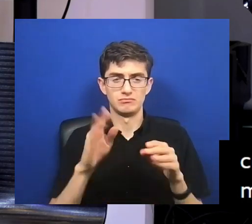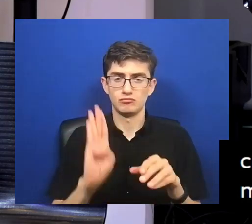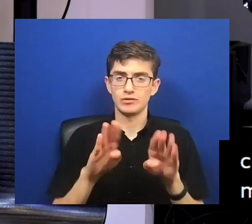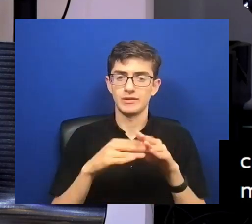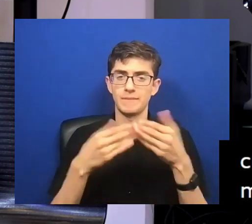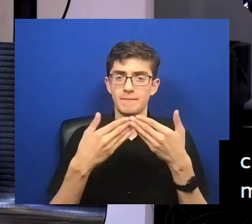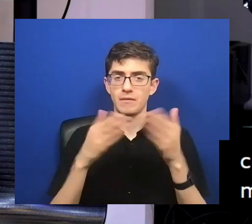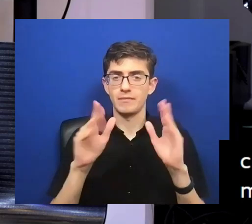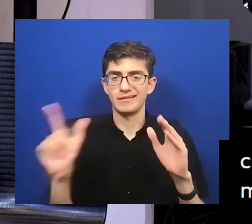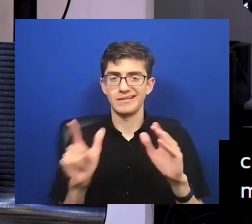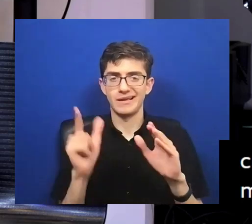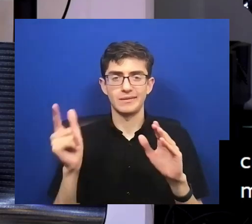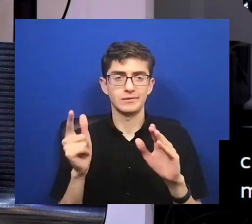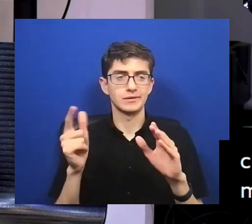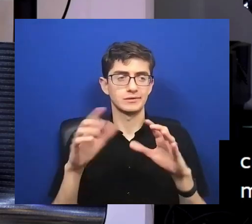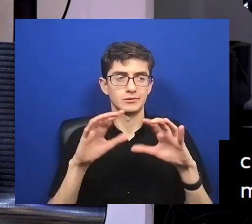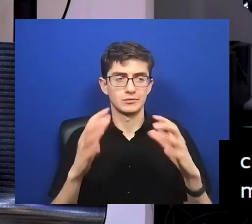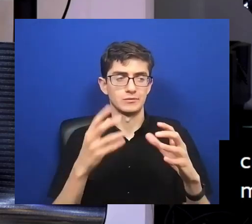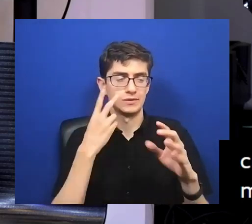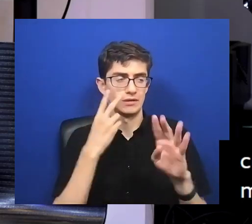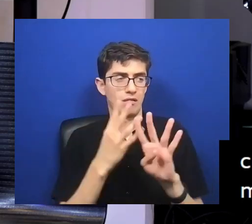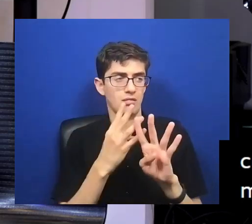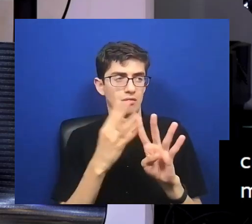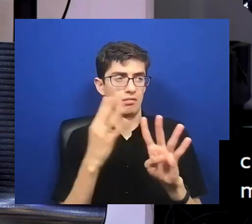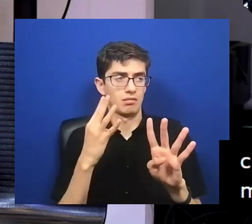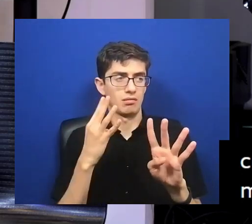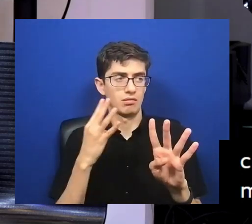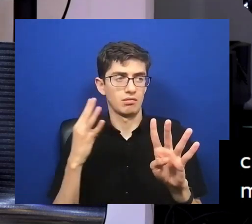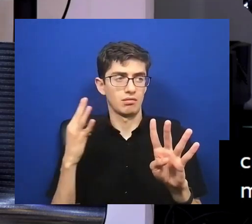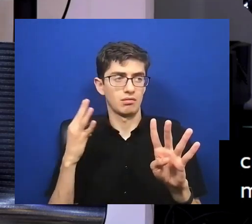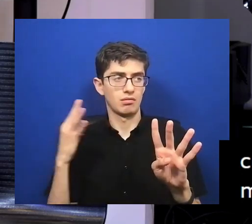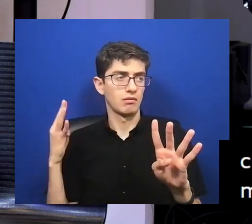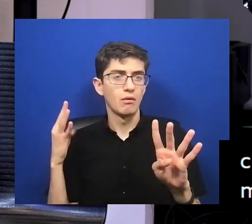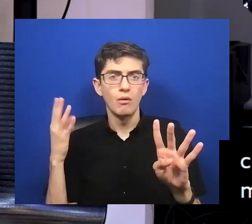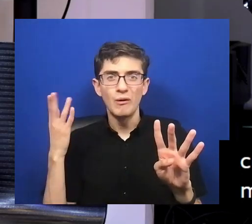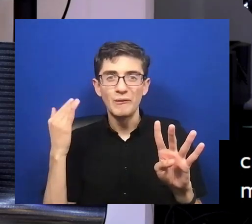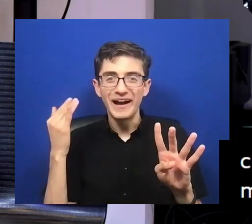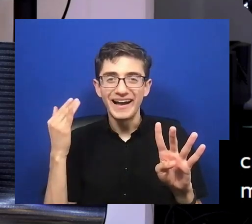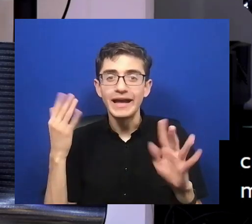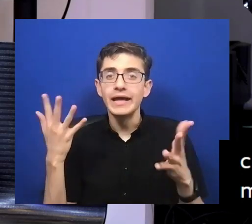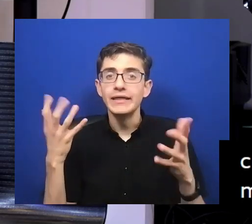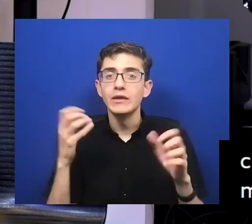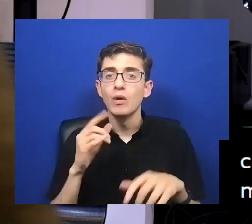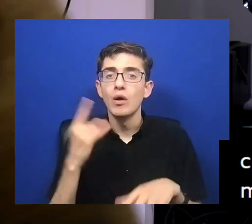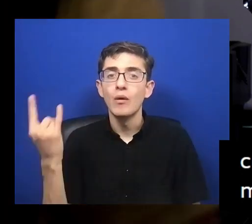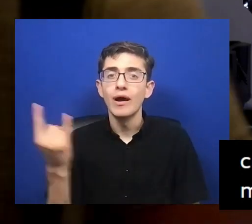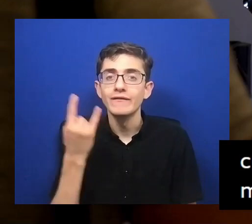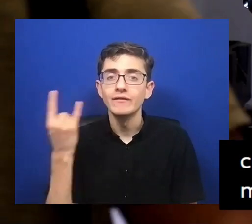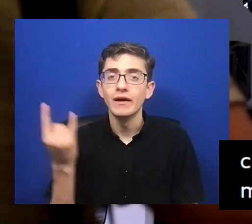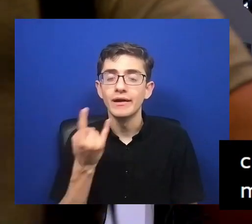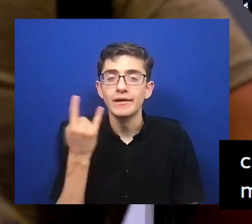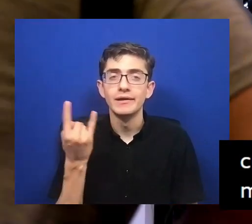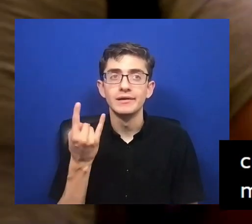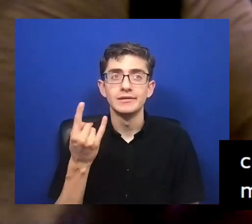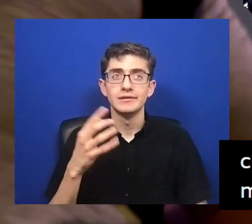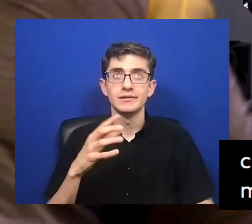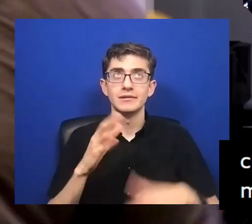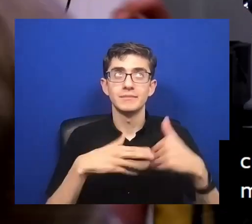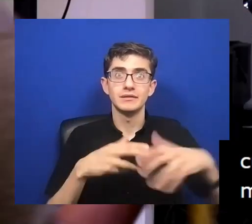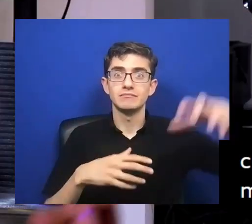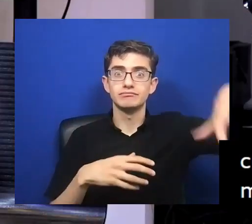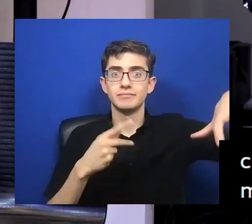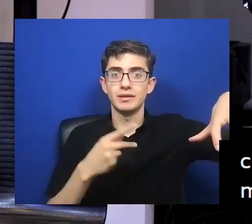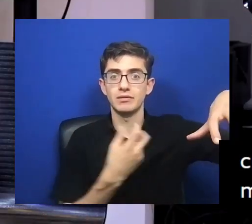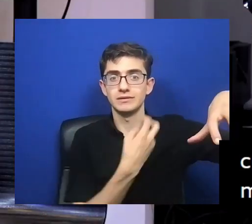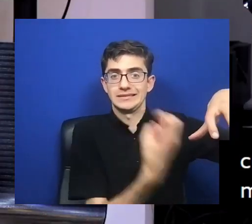branches, getting the Wi-Fi bleeding through the windows, we realized how critical it